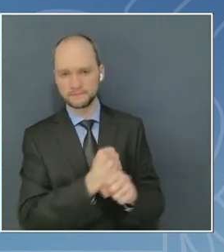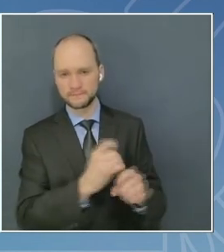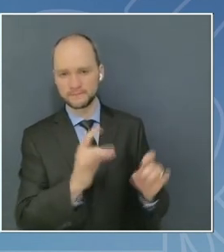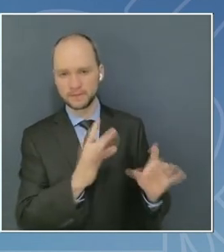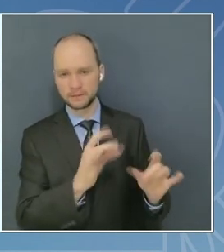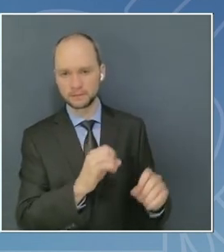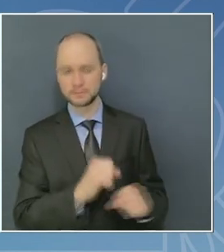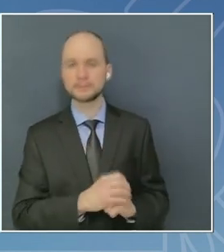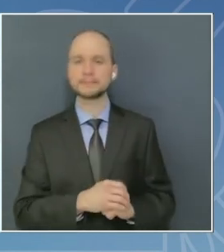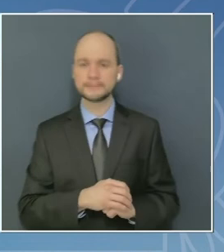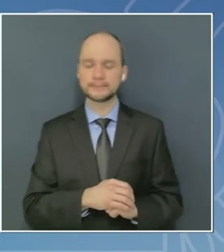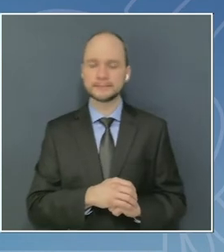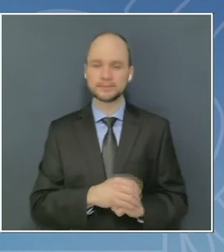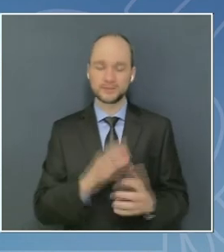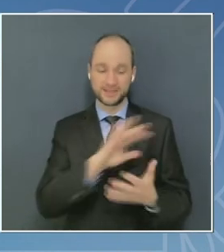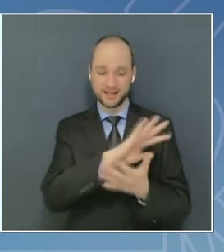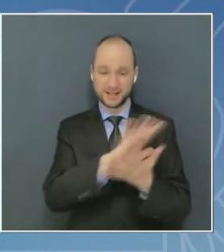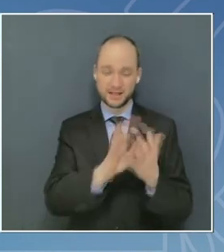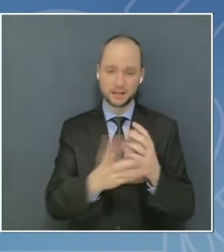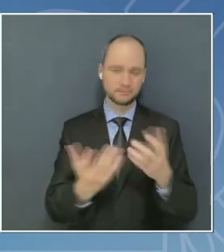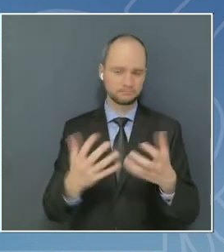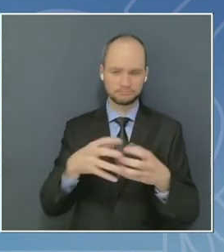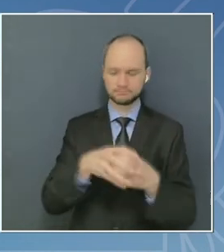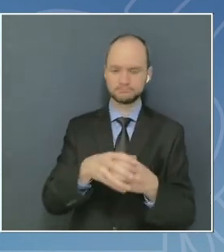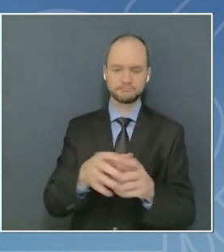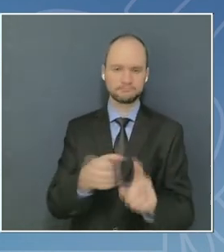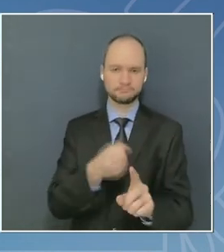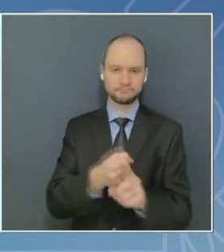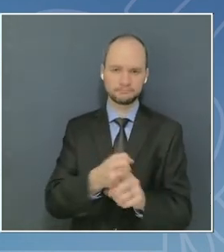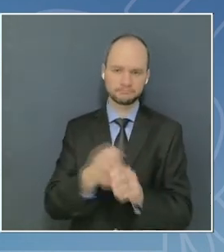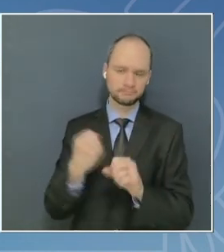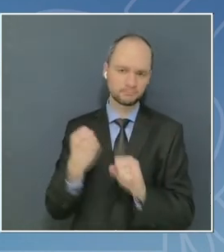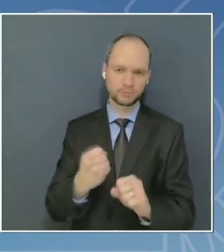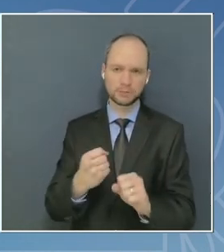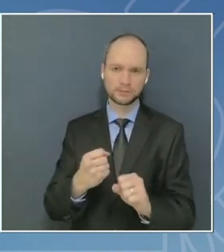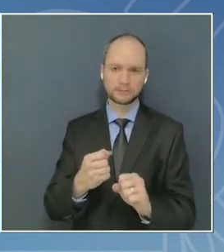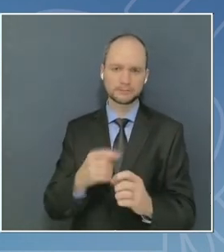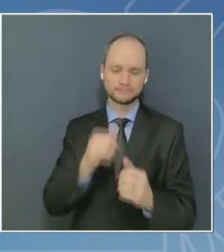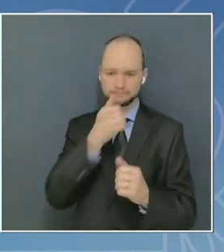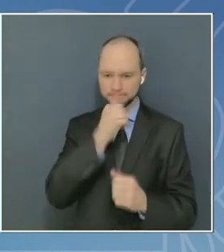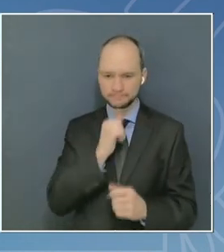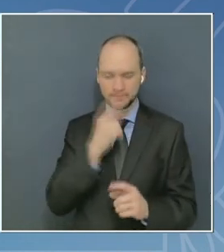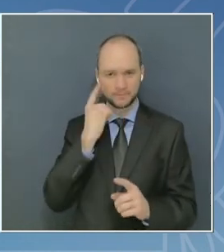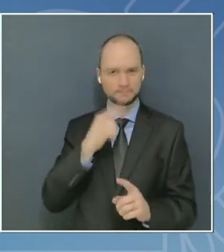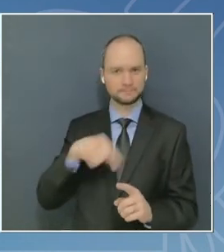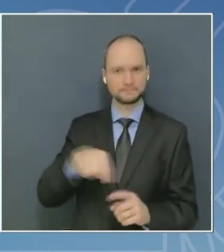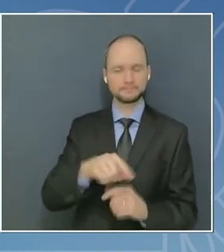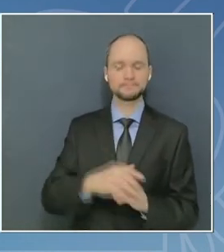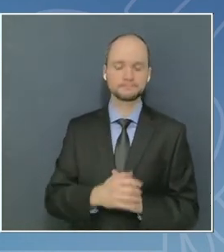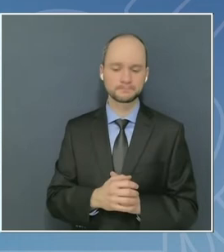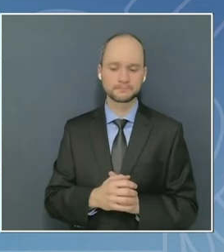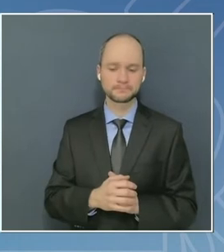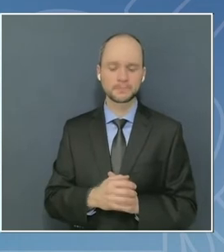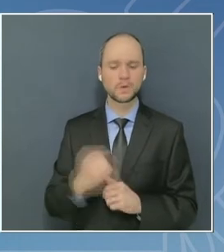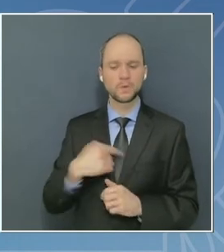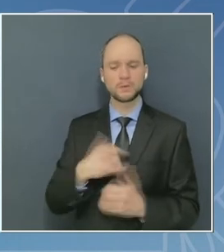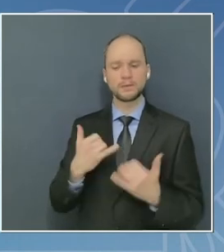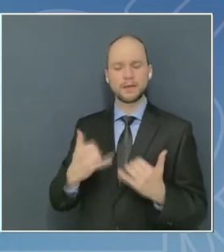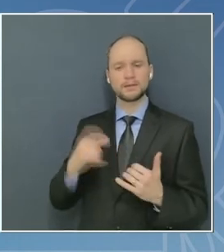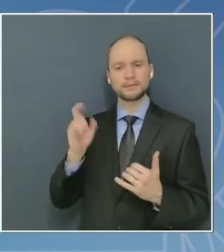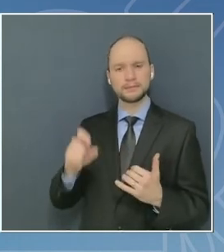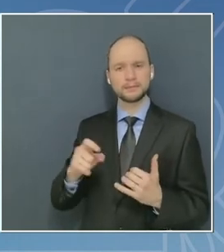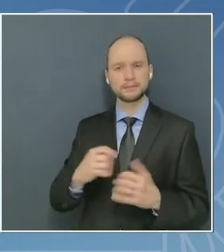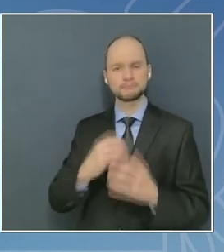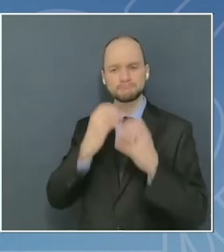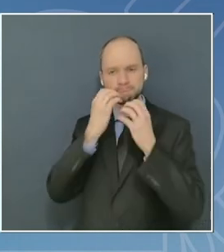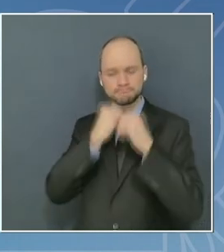moment. I mean, we're at an acute crisis point there. And, you know, preserving safety, physical and emotional and mental health safety